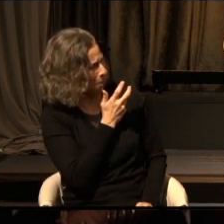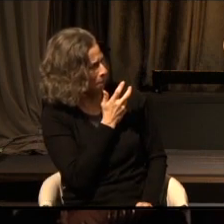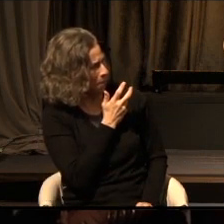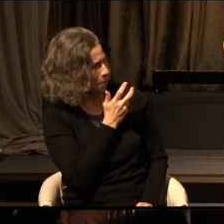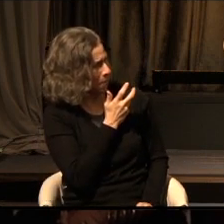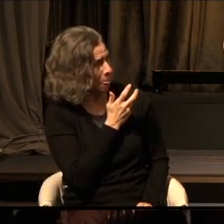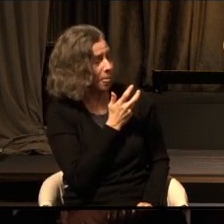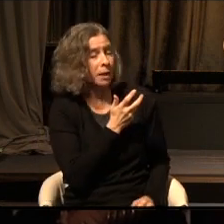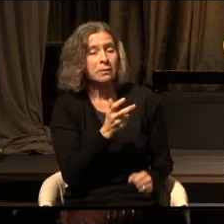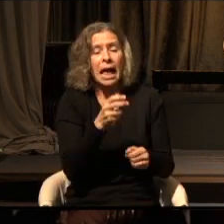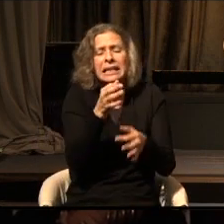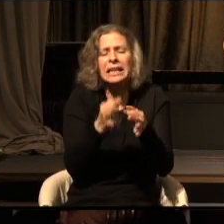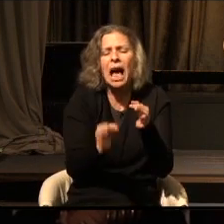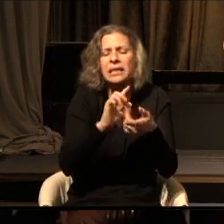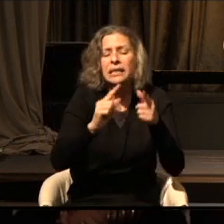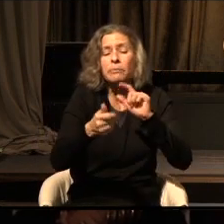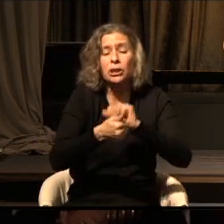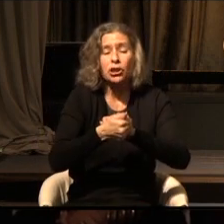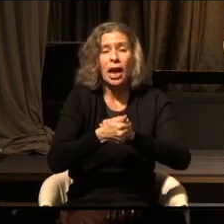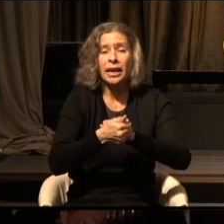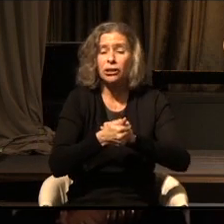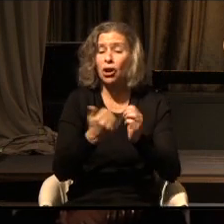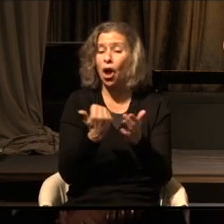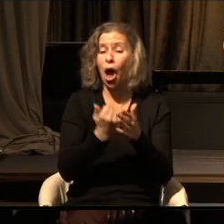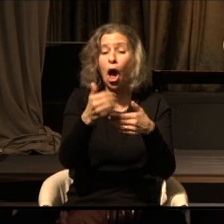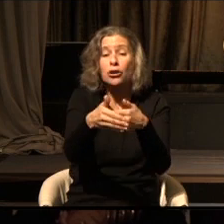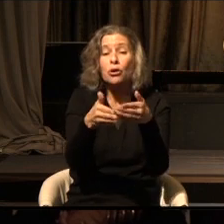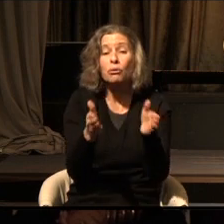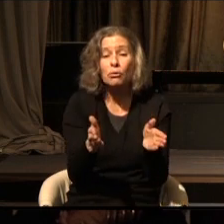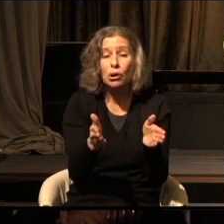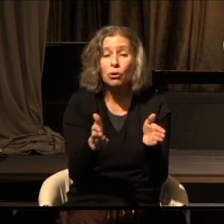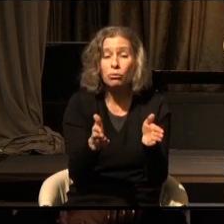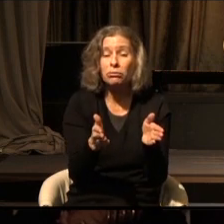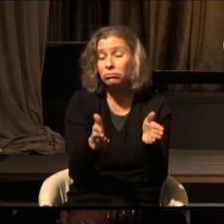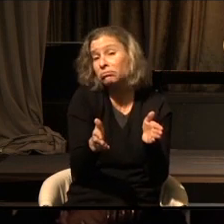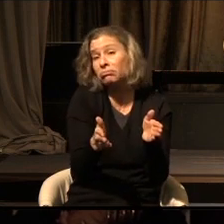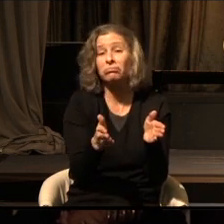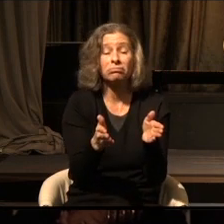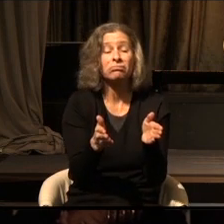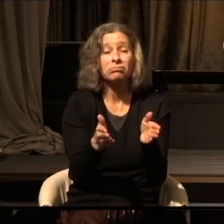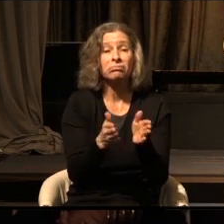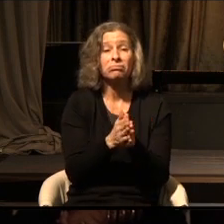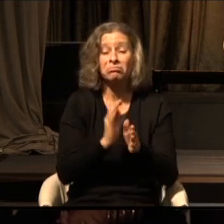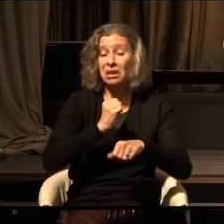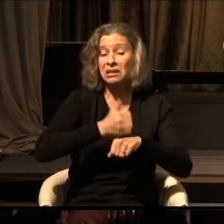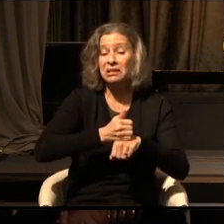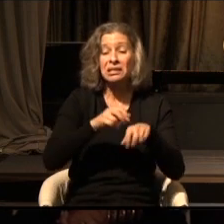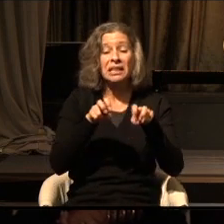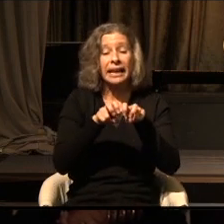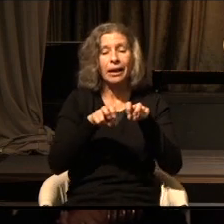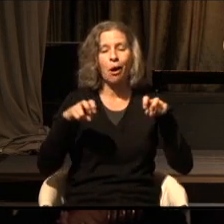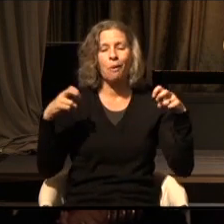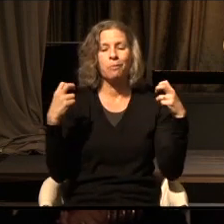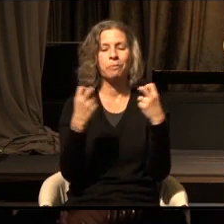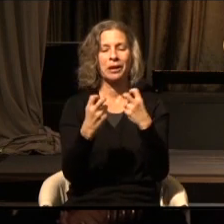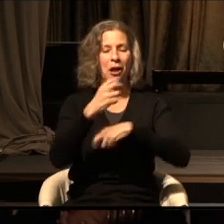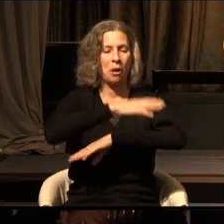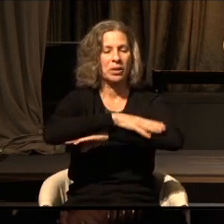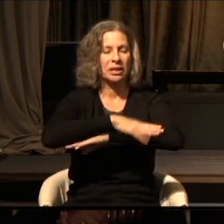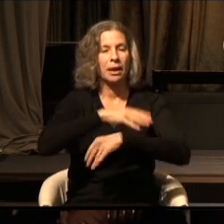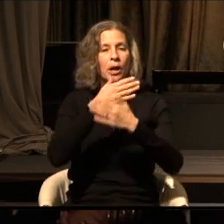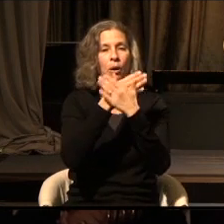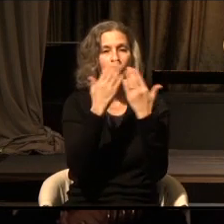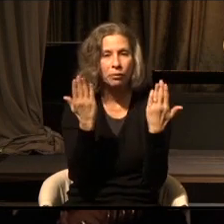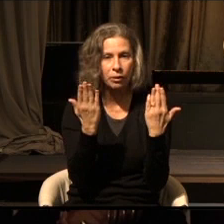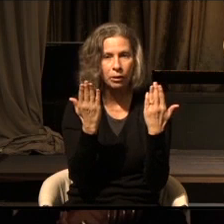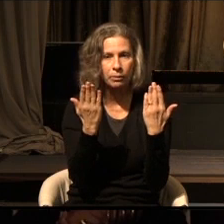And in a way, this was a simple change, simply booking a different room, walking up a few flights of stairs, and setting up the chairs in a circle. But the small change can